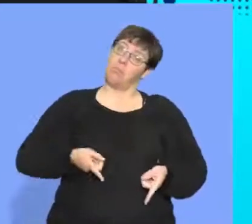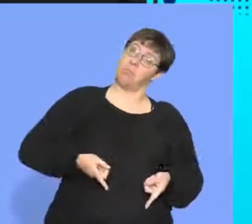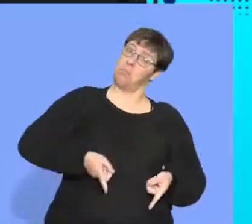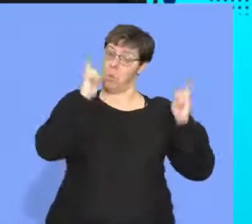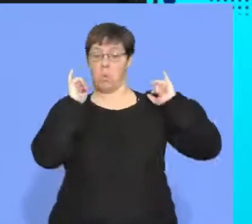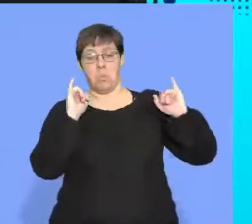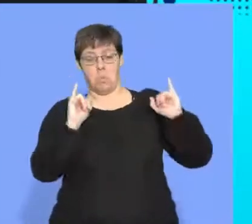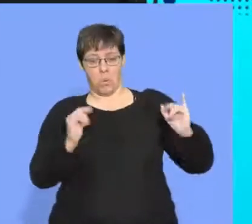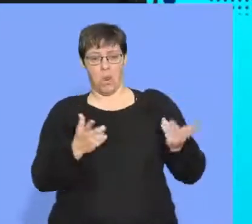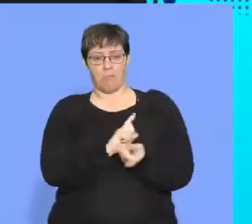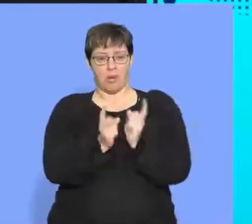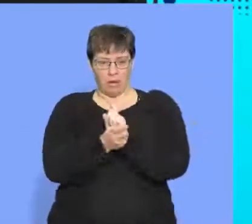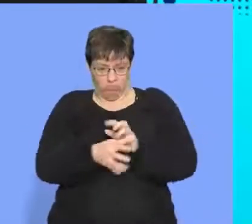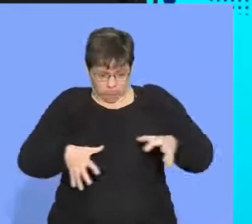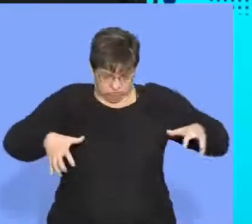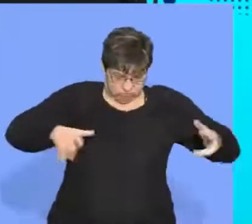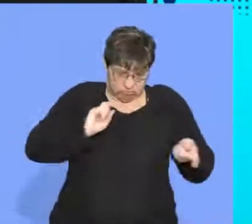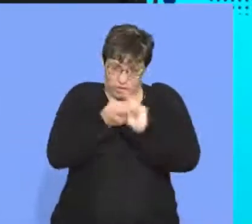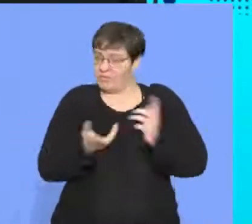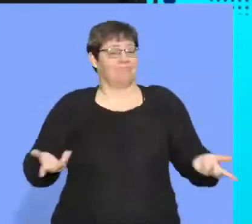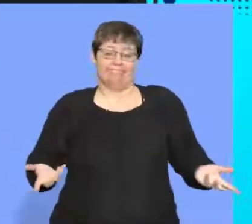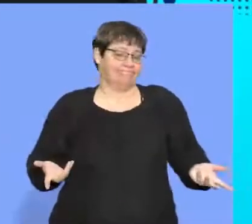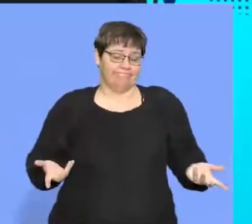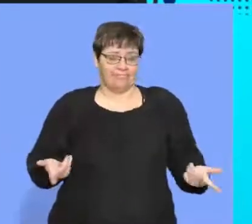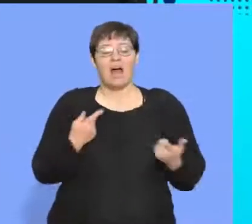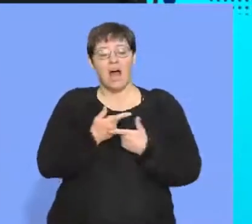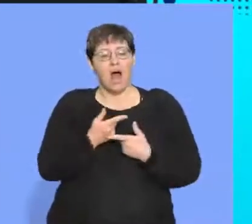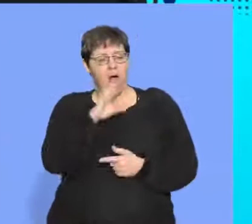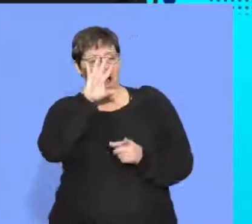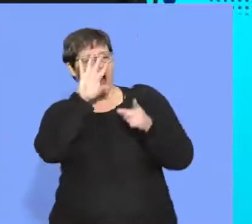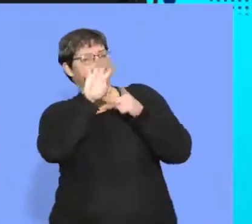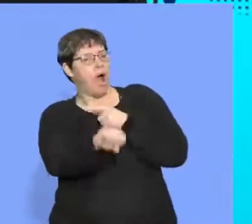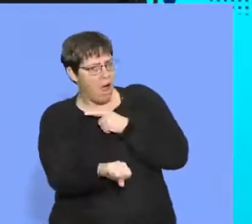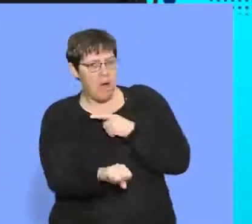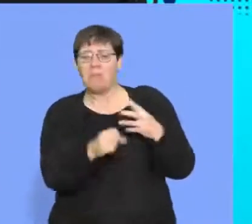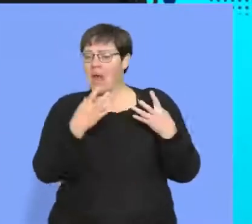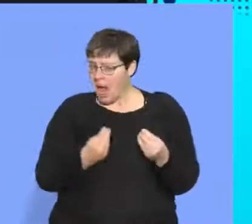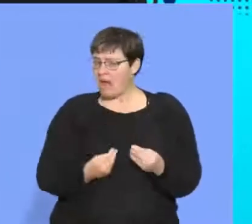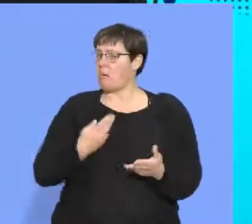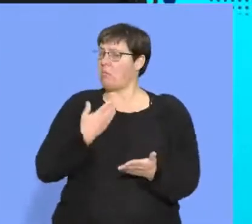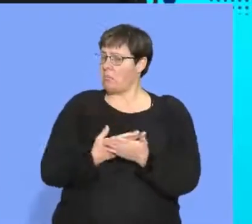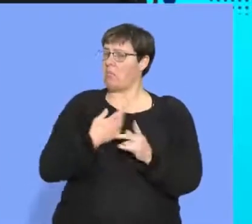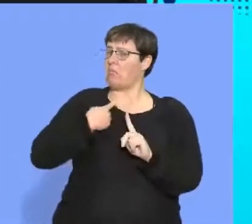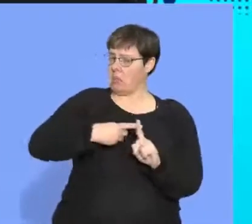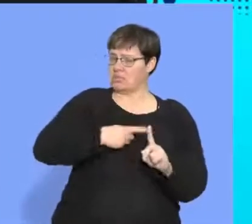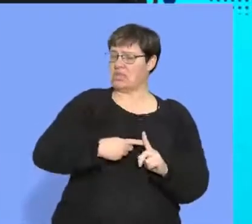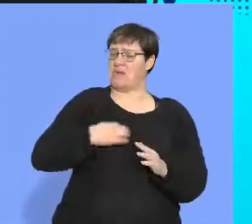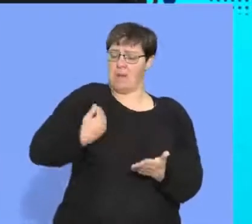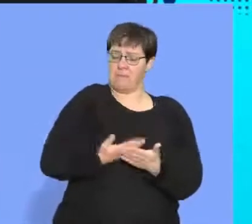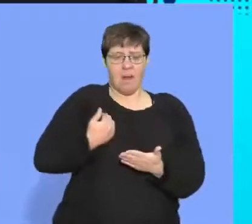super dangerous or is going to turn you into the Incredible Hulk. In fact, hopefully you'll realize that it's got many, many